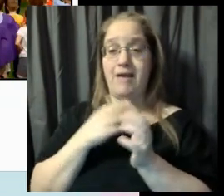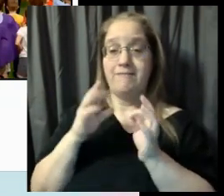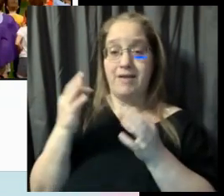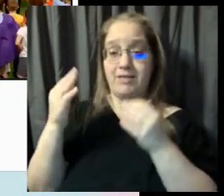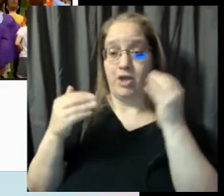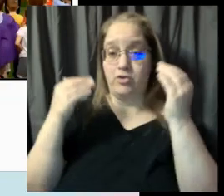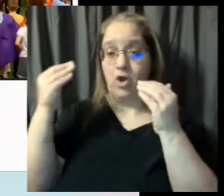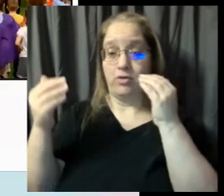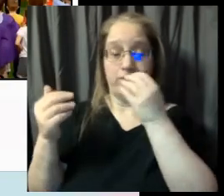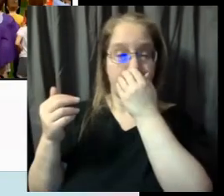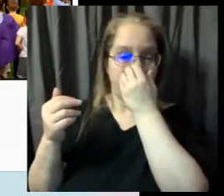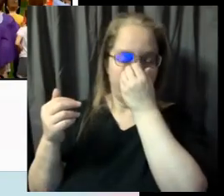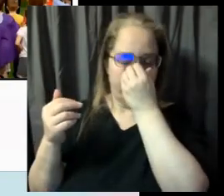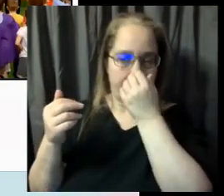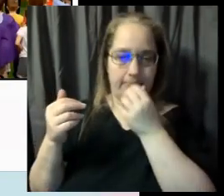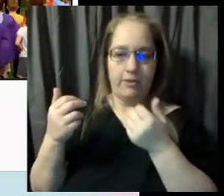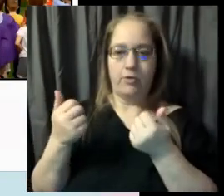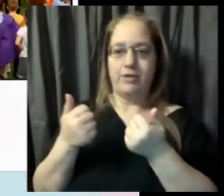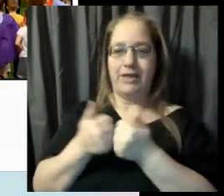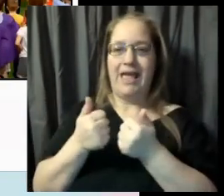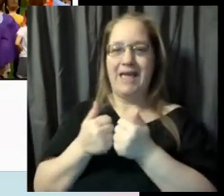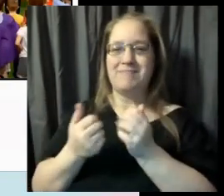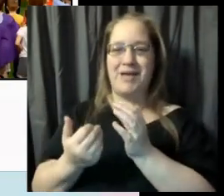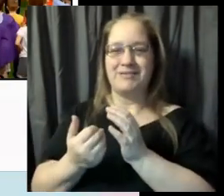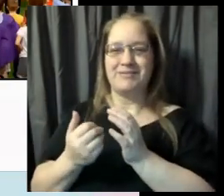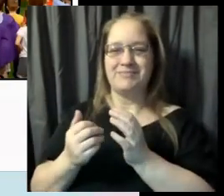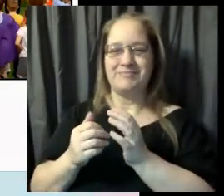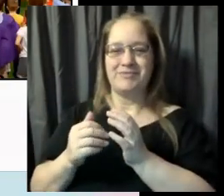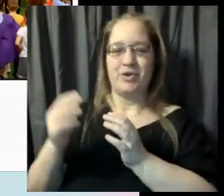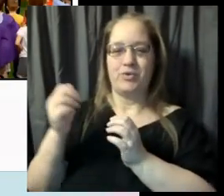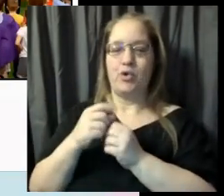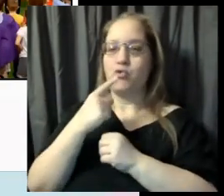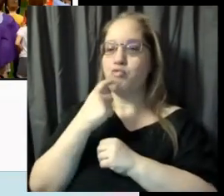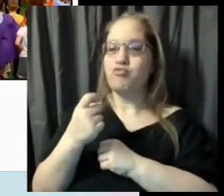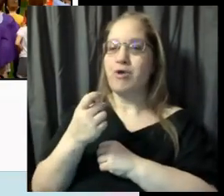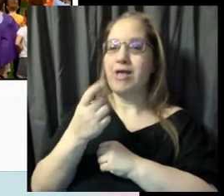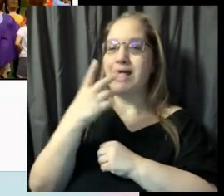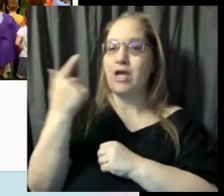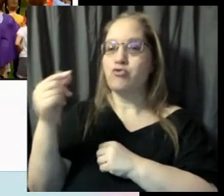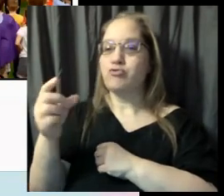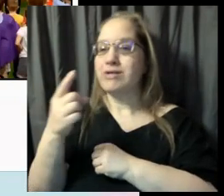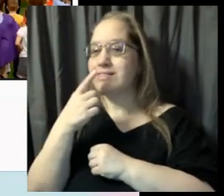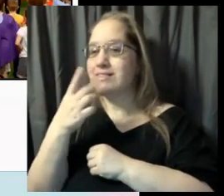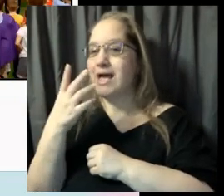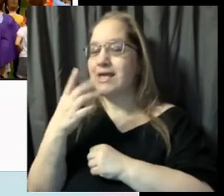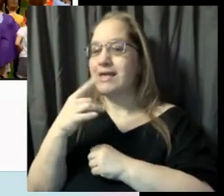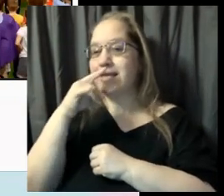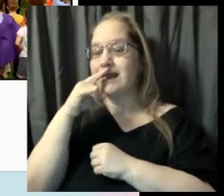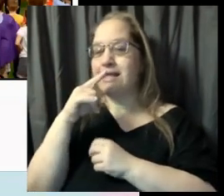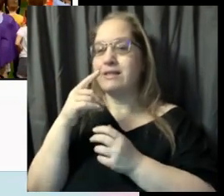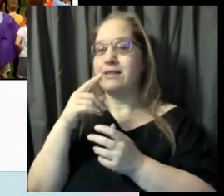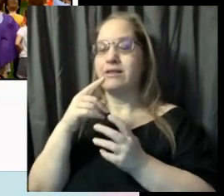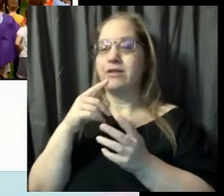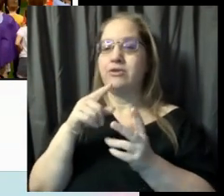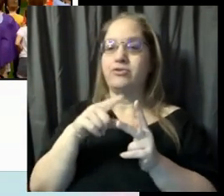So it is a game that grows with them. Another favorite is Red Light, Green Light, where kids practice stopping and starting based on